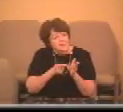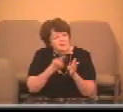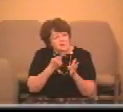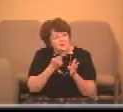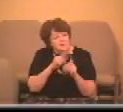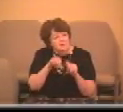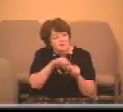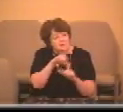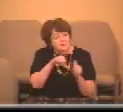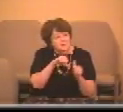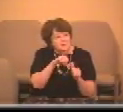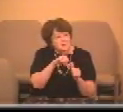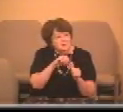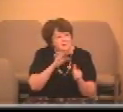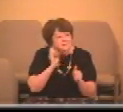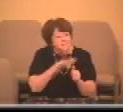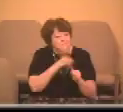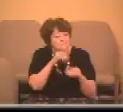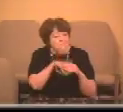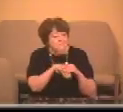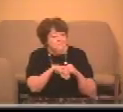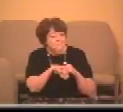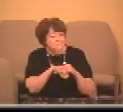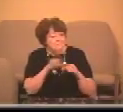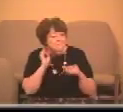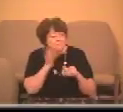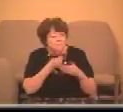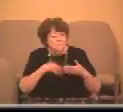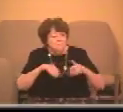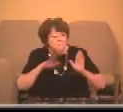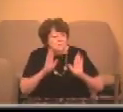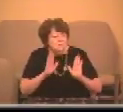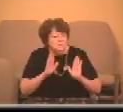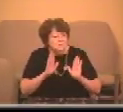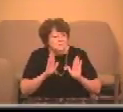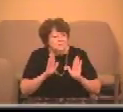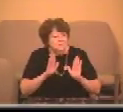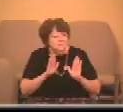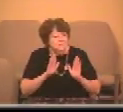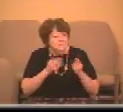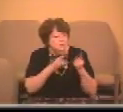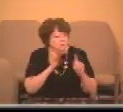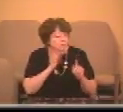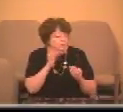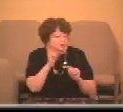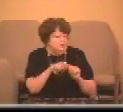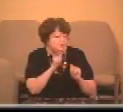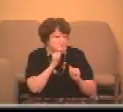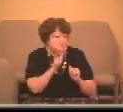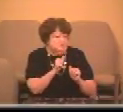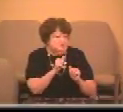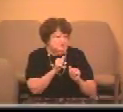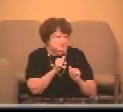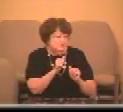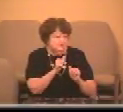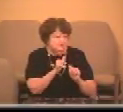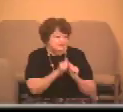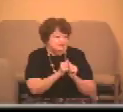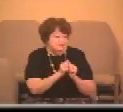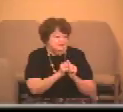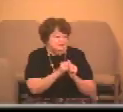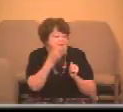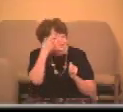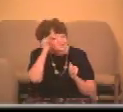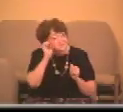the relationships that we're in, we give up on too quickly. And the reason we give up on them too quickly